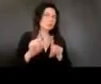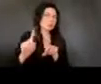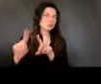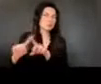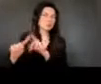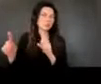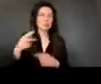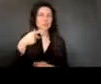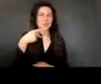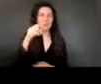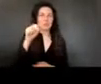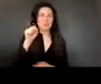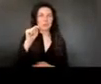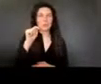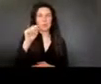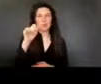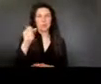previously, but sidebar.